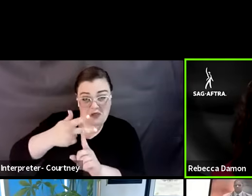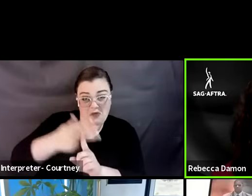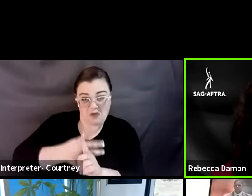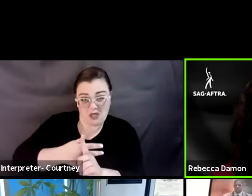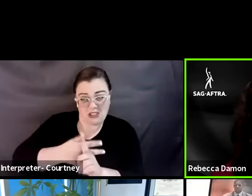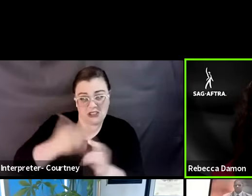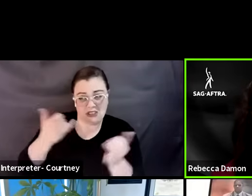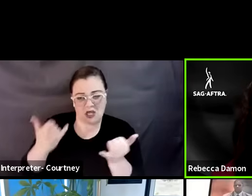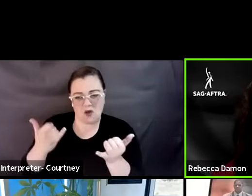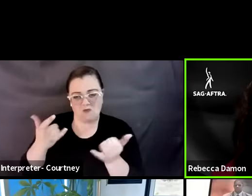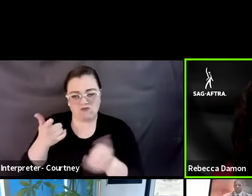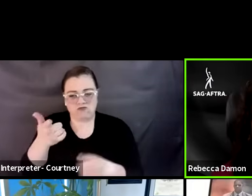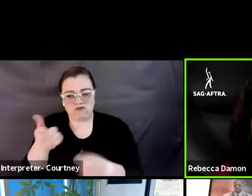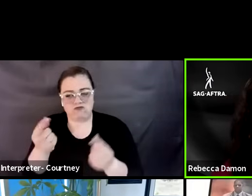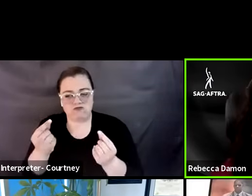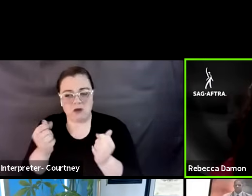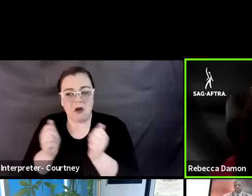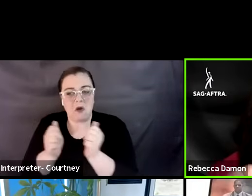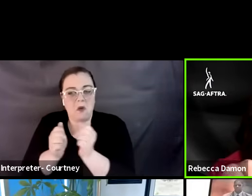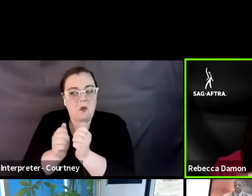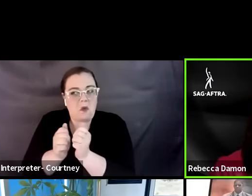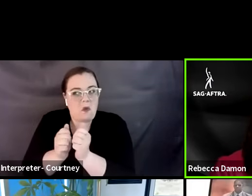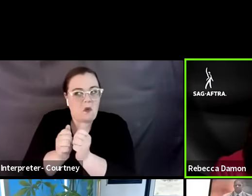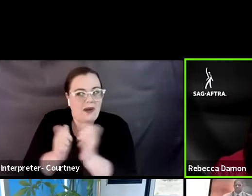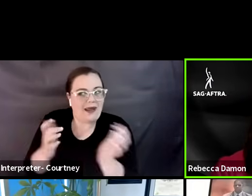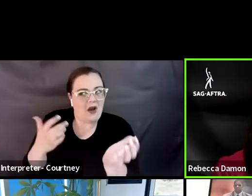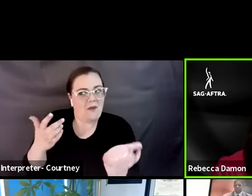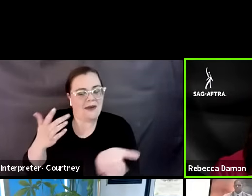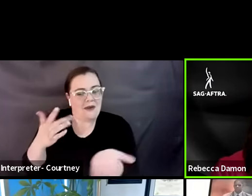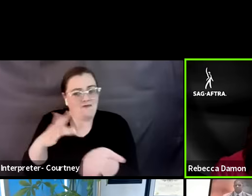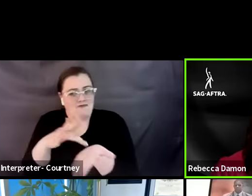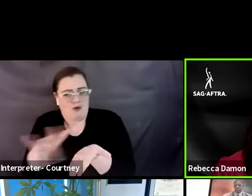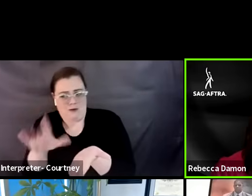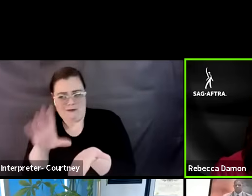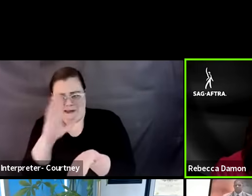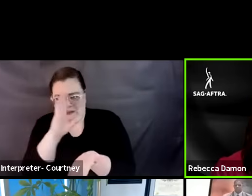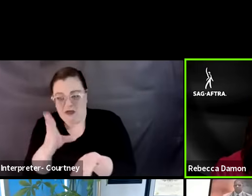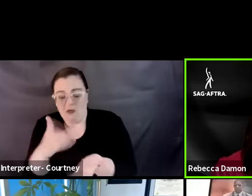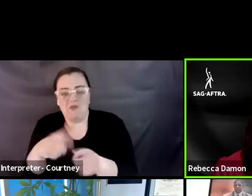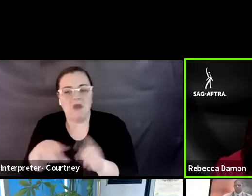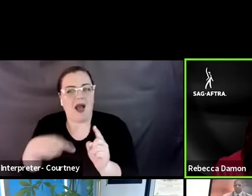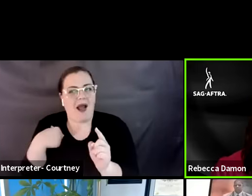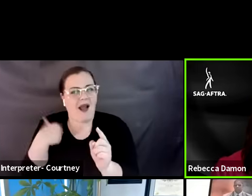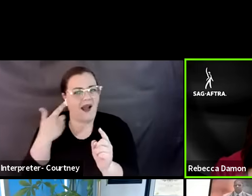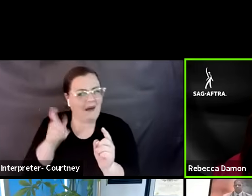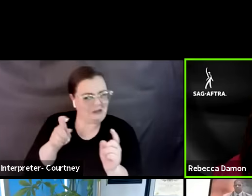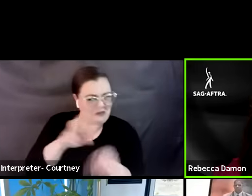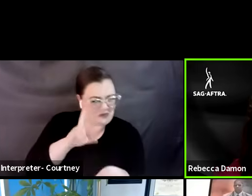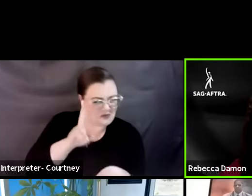you do without being rude? Should I think that this is normal? Should I just accept it? What do you think?